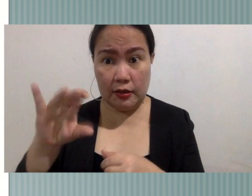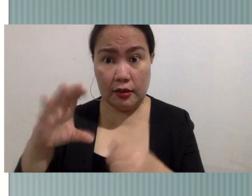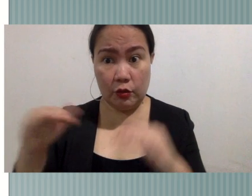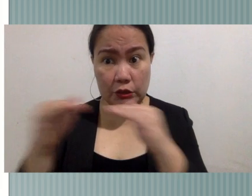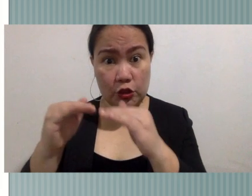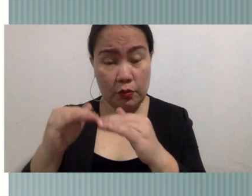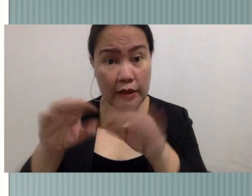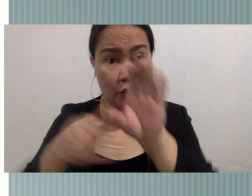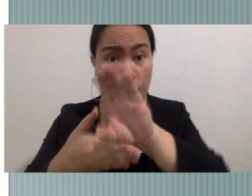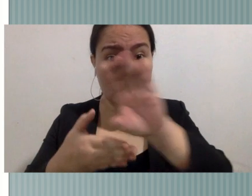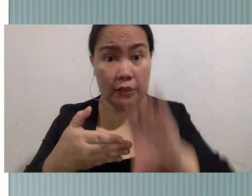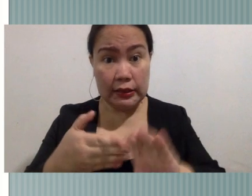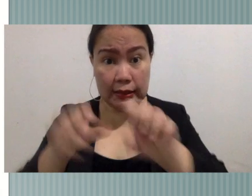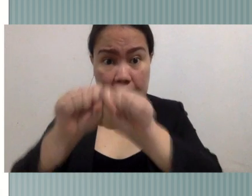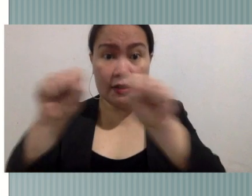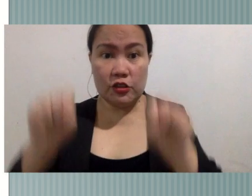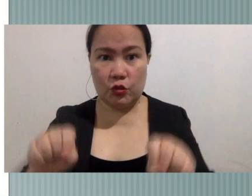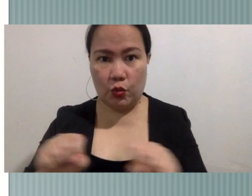square.